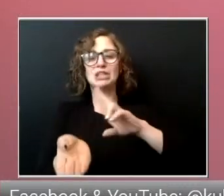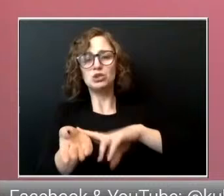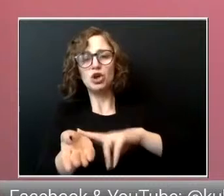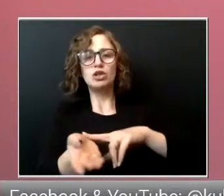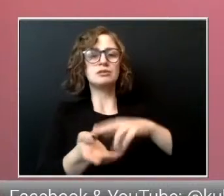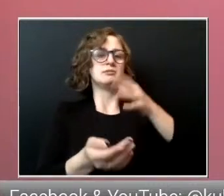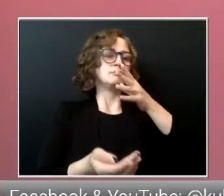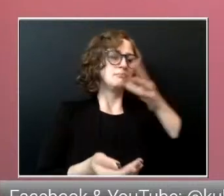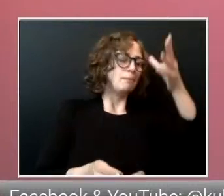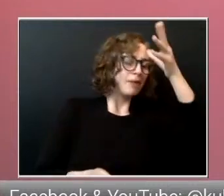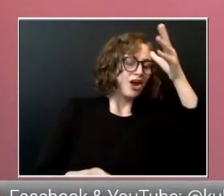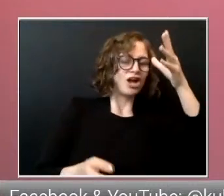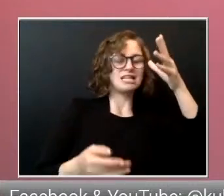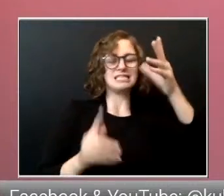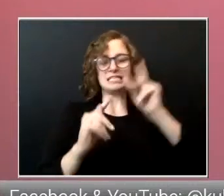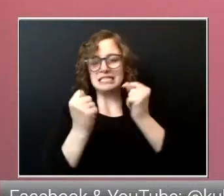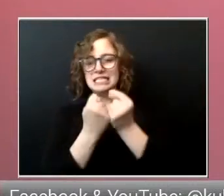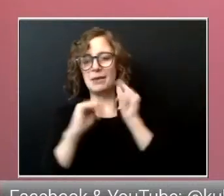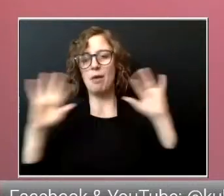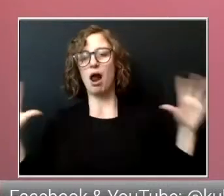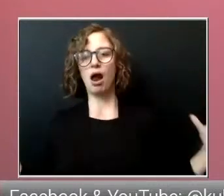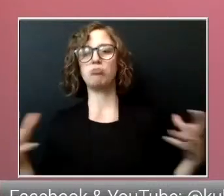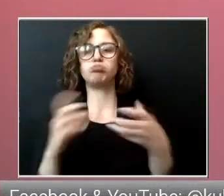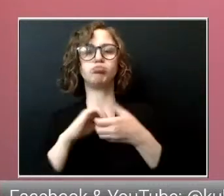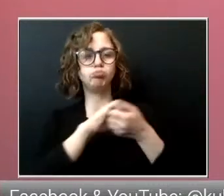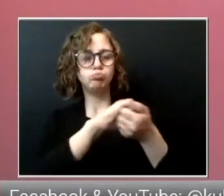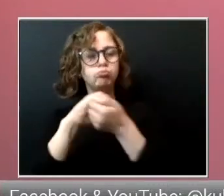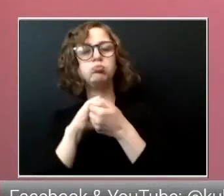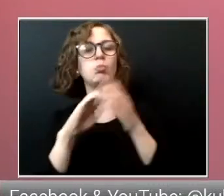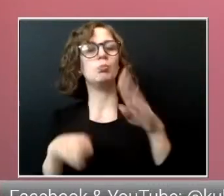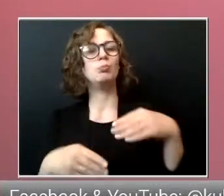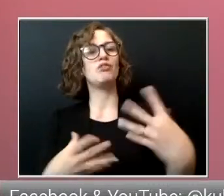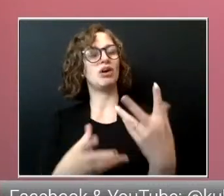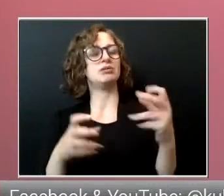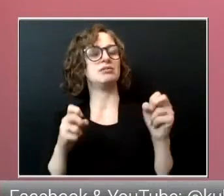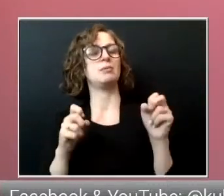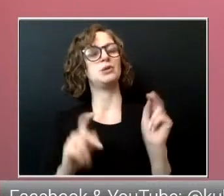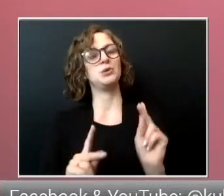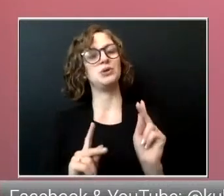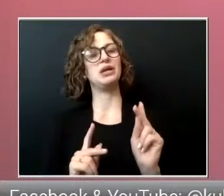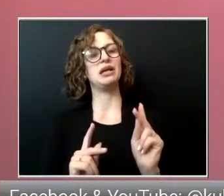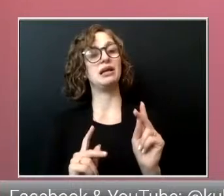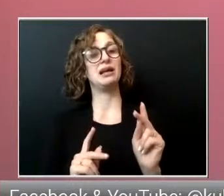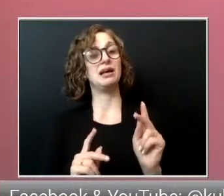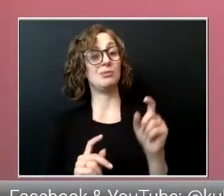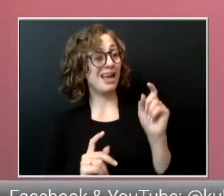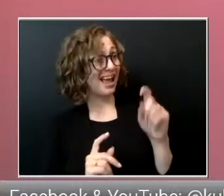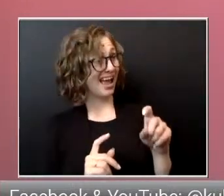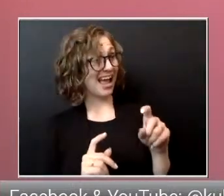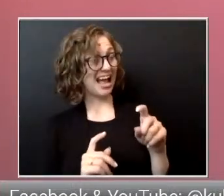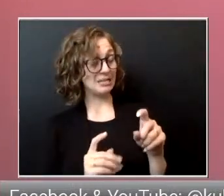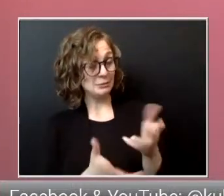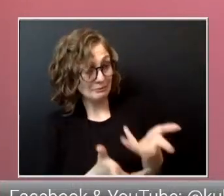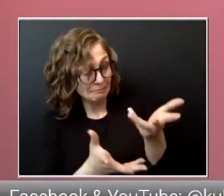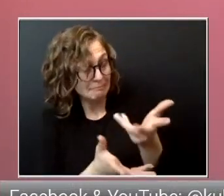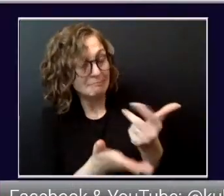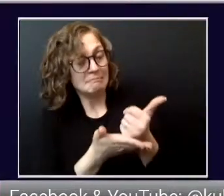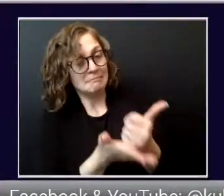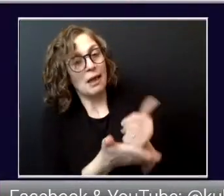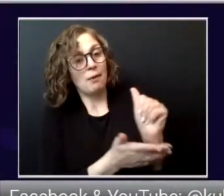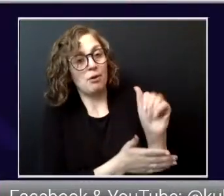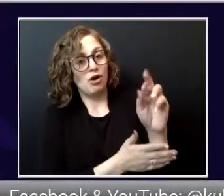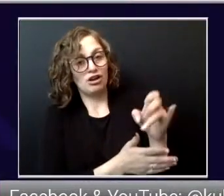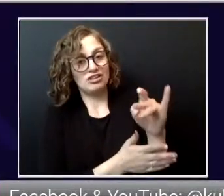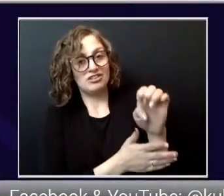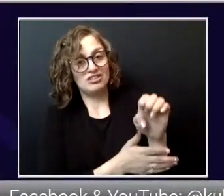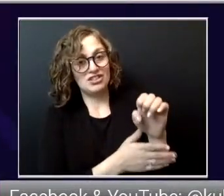rest of the team that provides the opportunity. I mean, we had to get Archie to grow. We had to take care of multiple problems